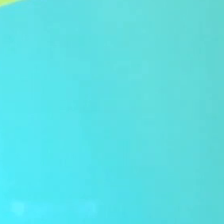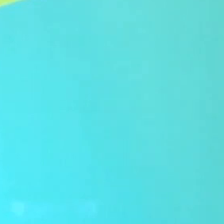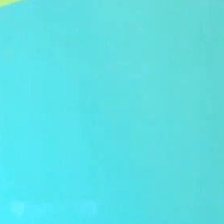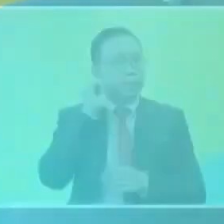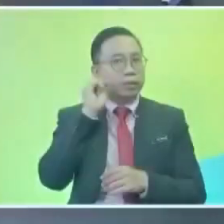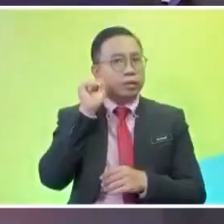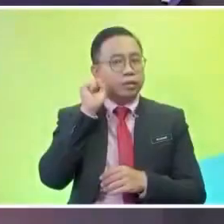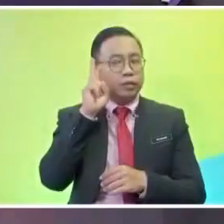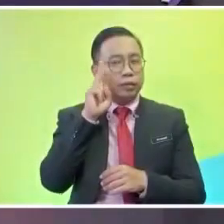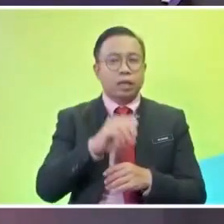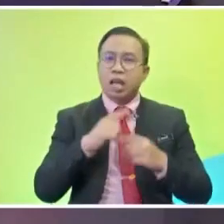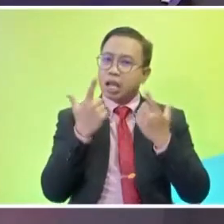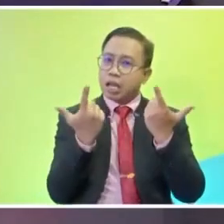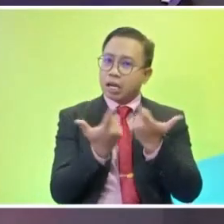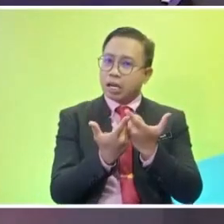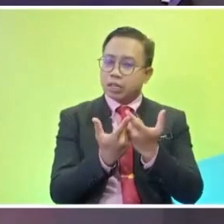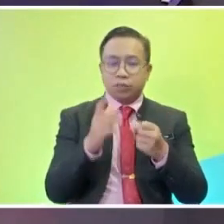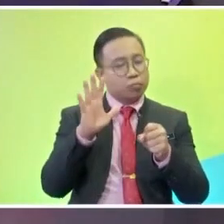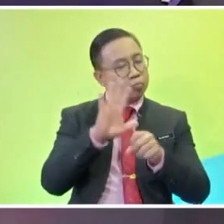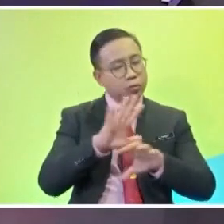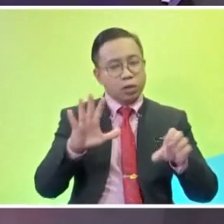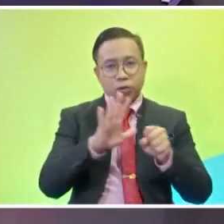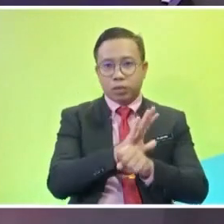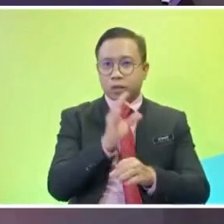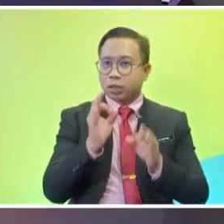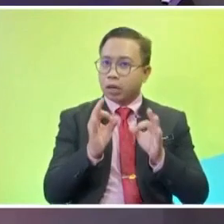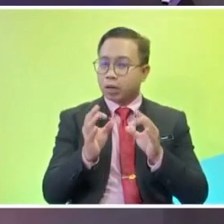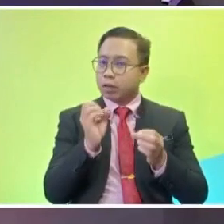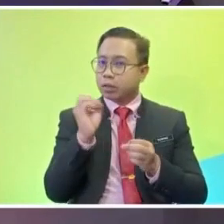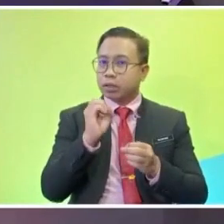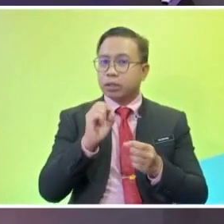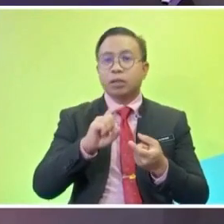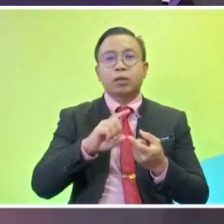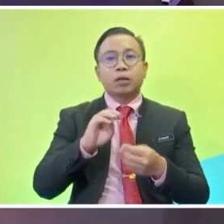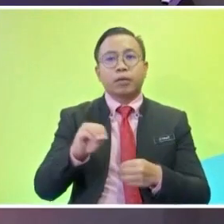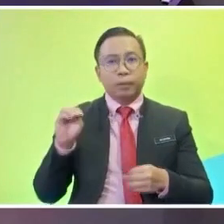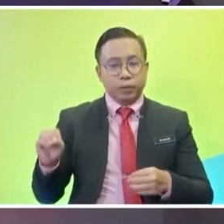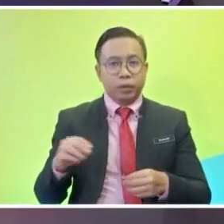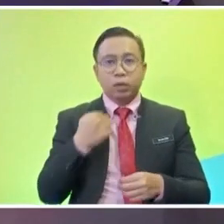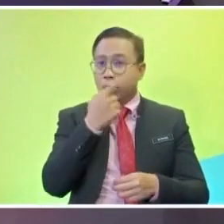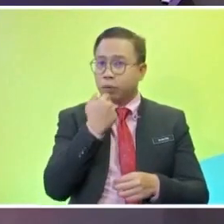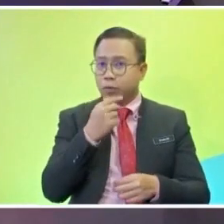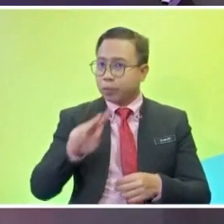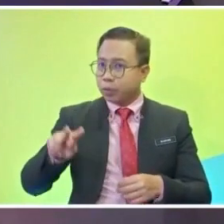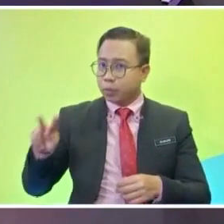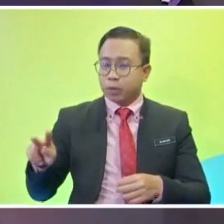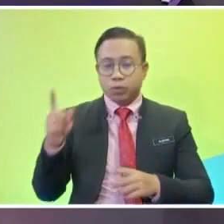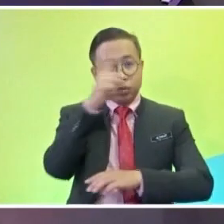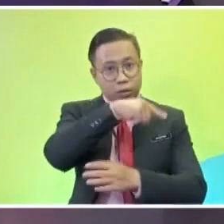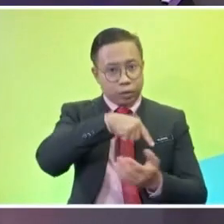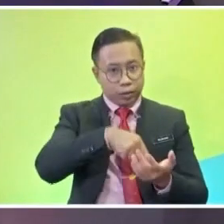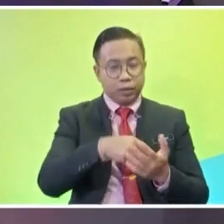a classroom would not be complete without classmates, am I correct? Yes, that's right. So who are our classmates for